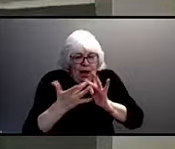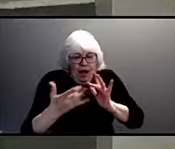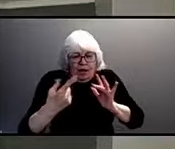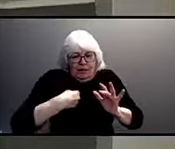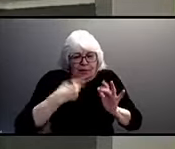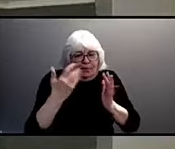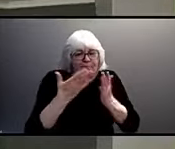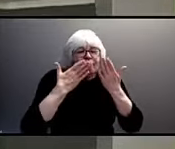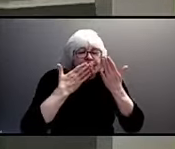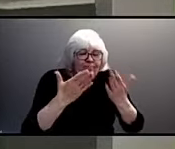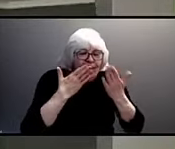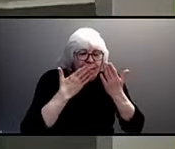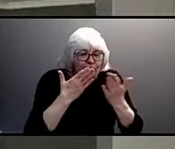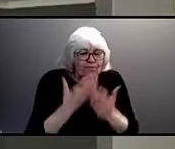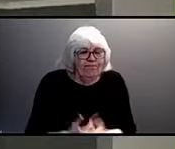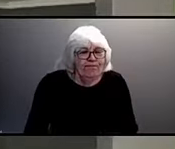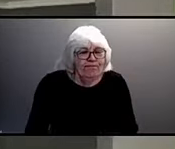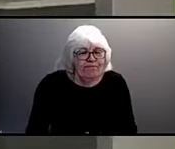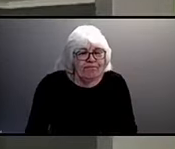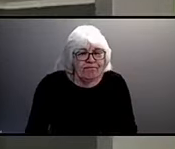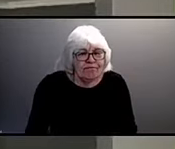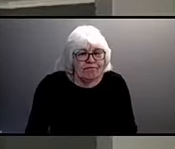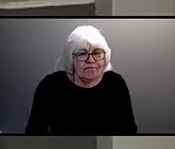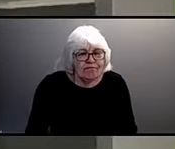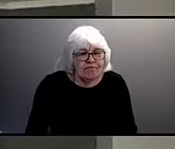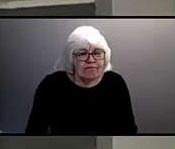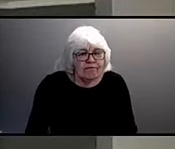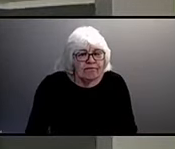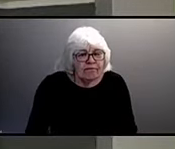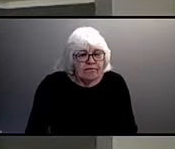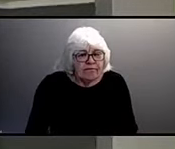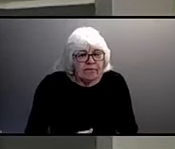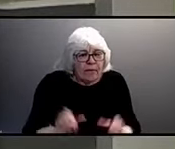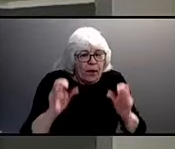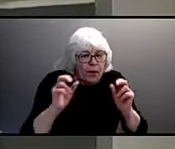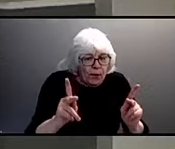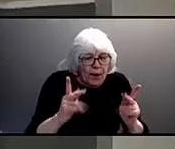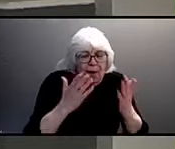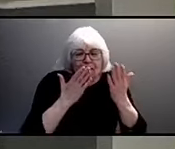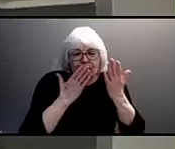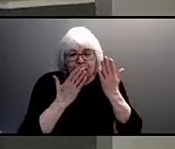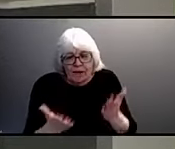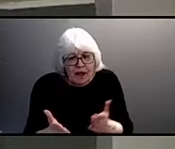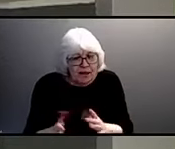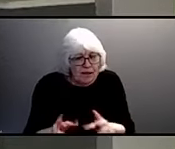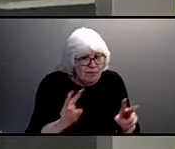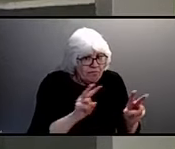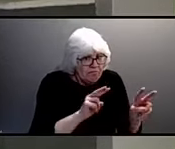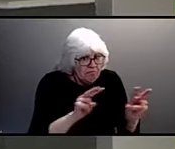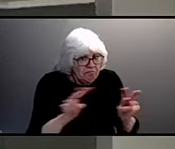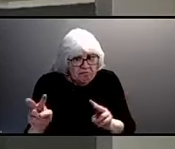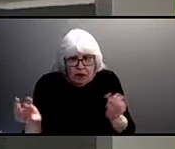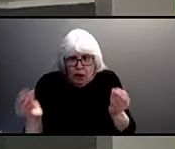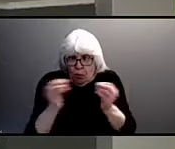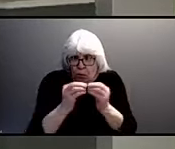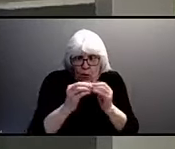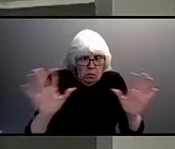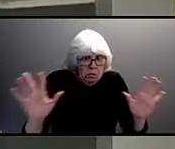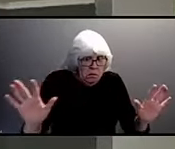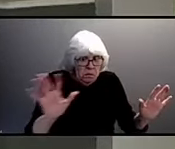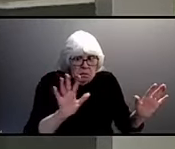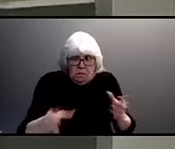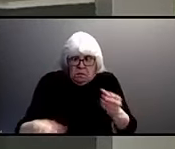Mr. Mayor. Thank you, Councillor Lovelace. Just to look over to see if anybody else has any other words at this point in